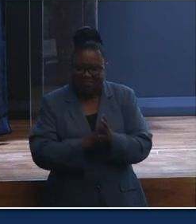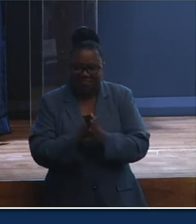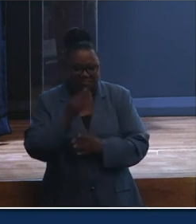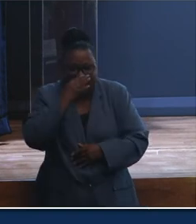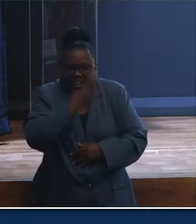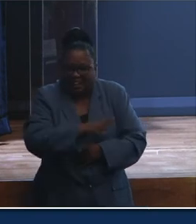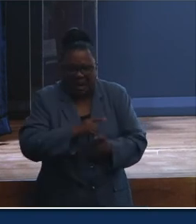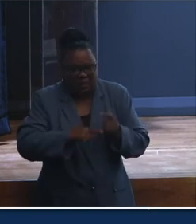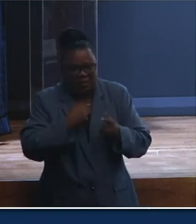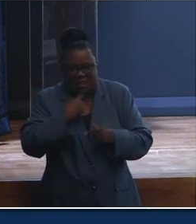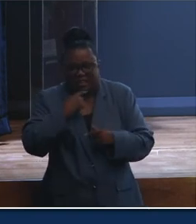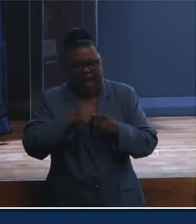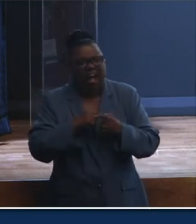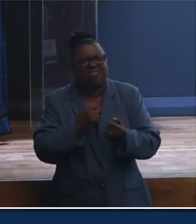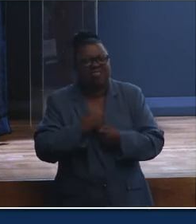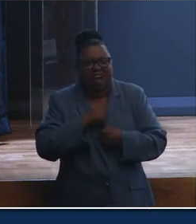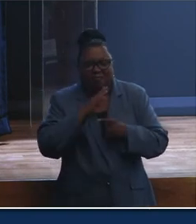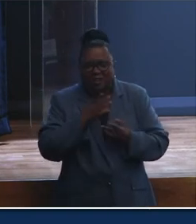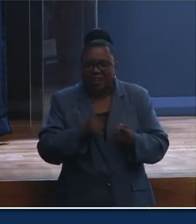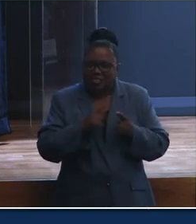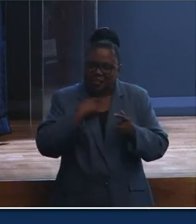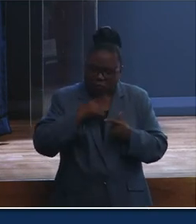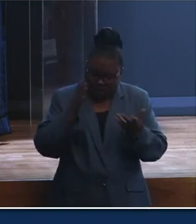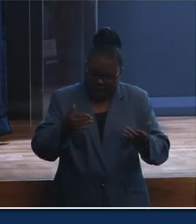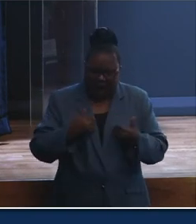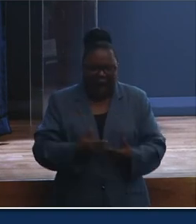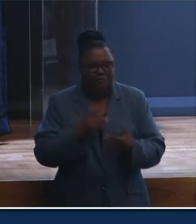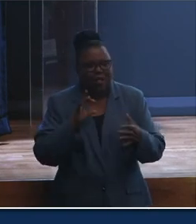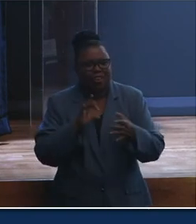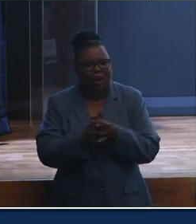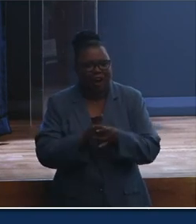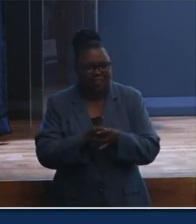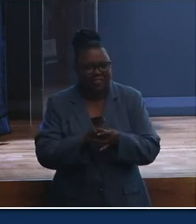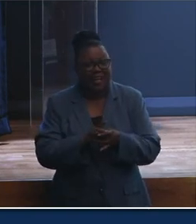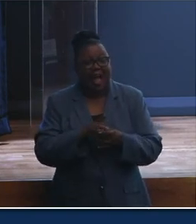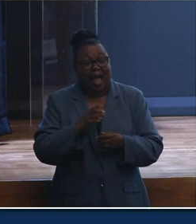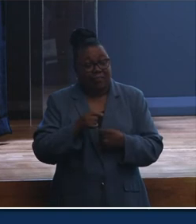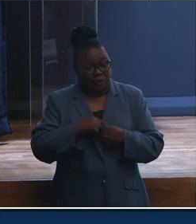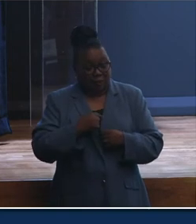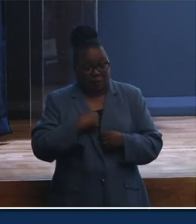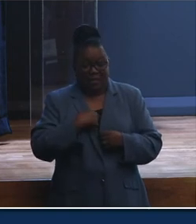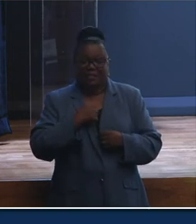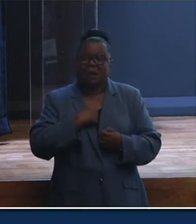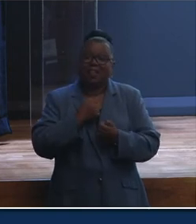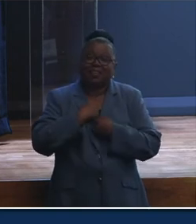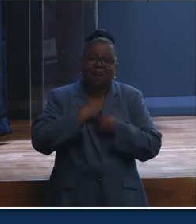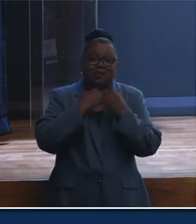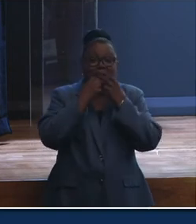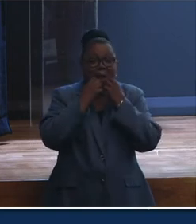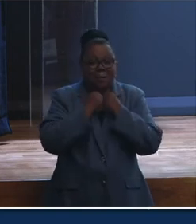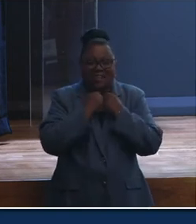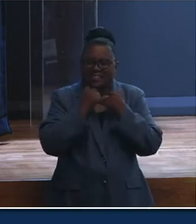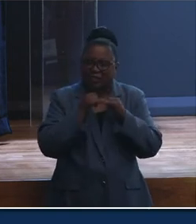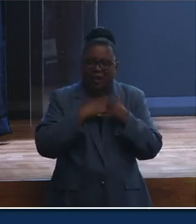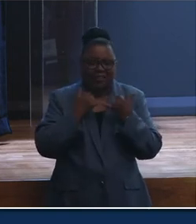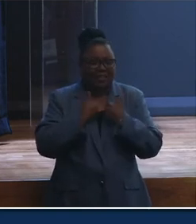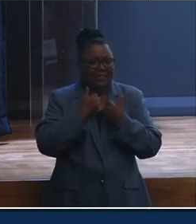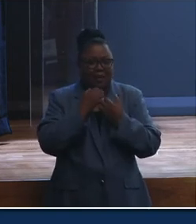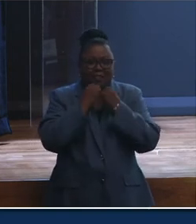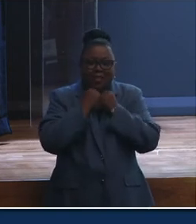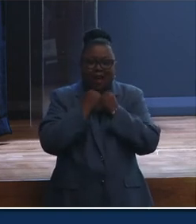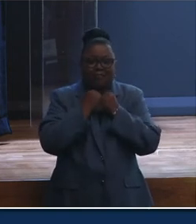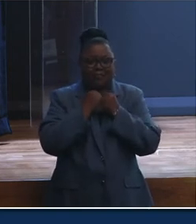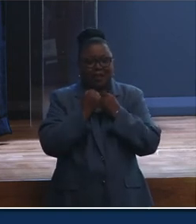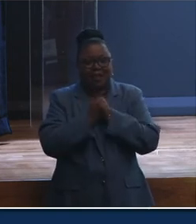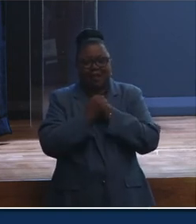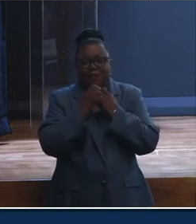care what anyone had to say. I loved being here. This is where I belonged. And for me, it was my love and my passion. And I still have that same love and that same